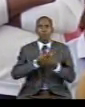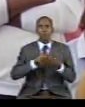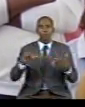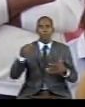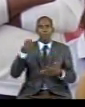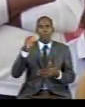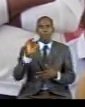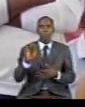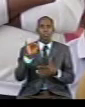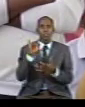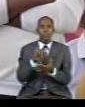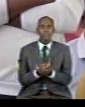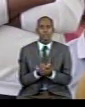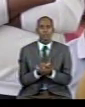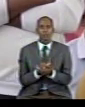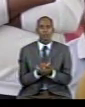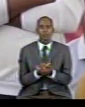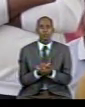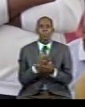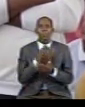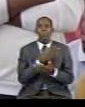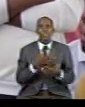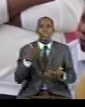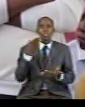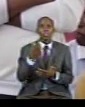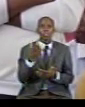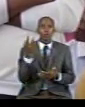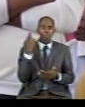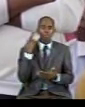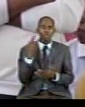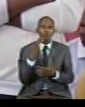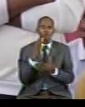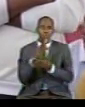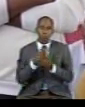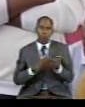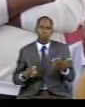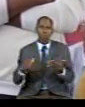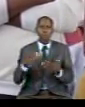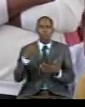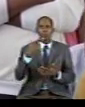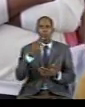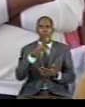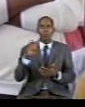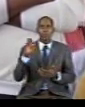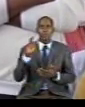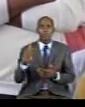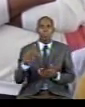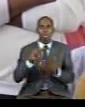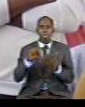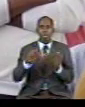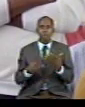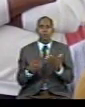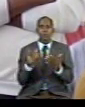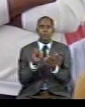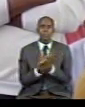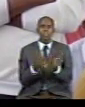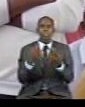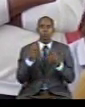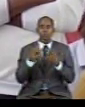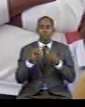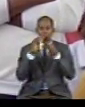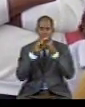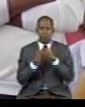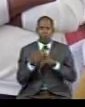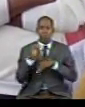that, and there were certain Greeks among them that came up to worship at the feast.